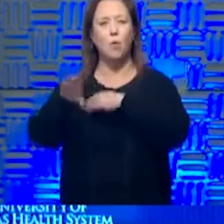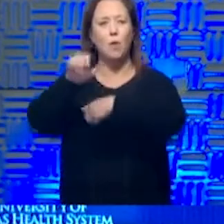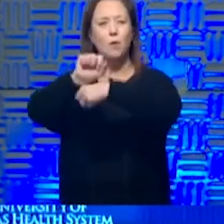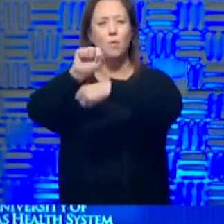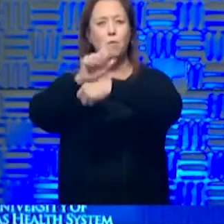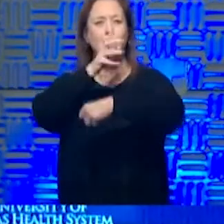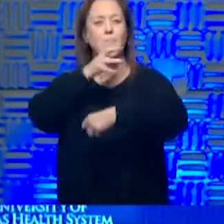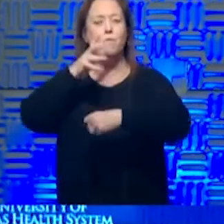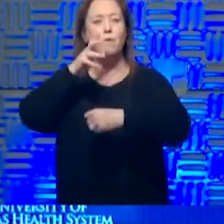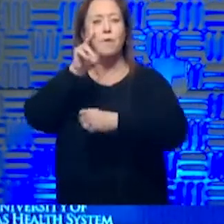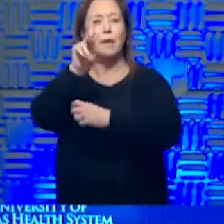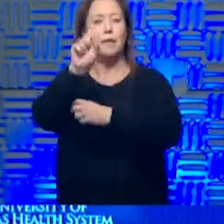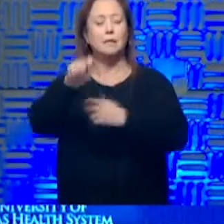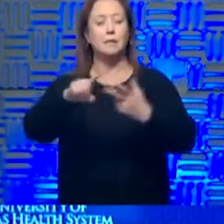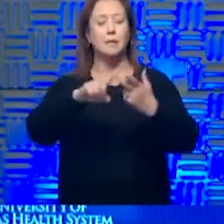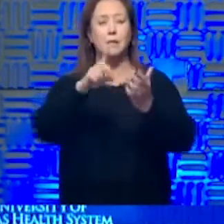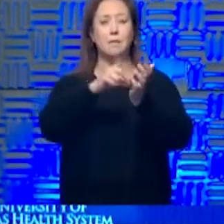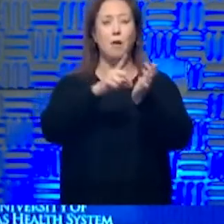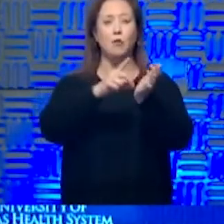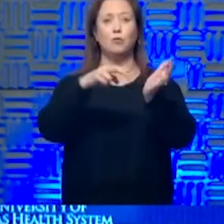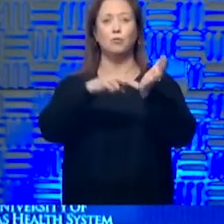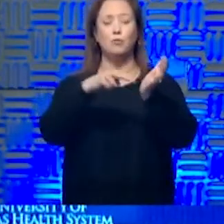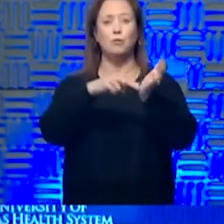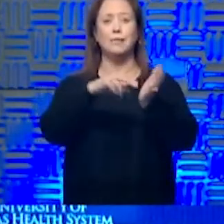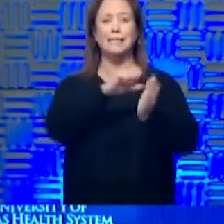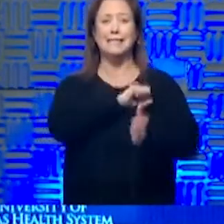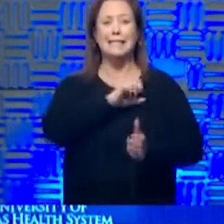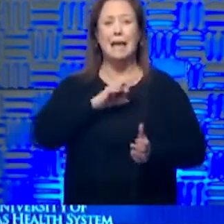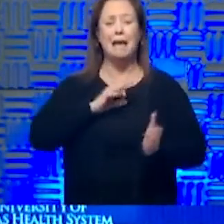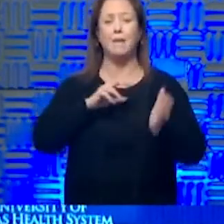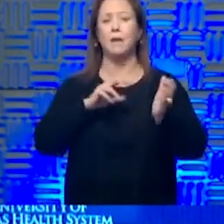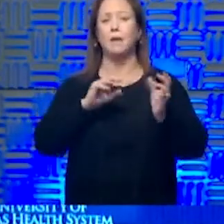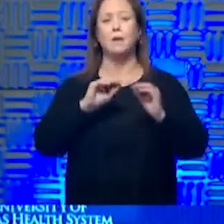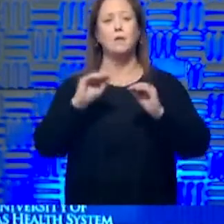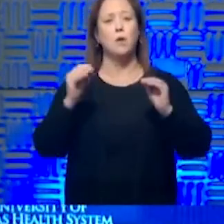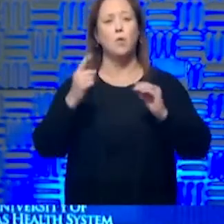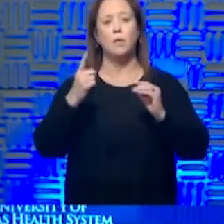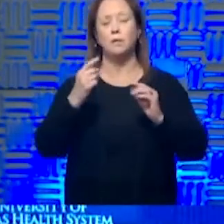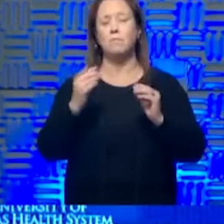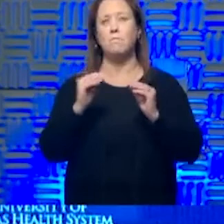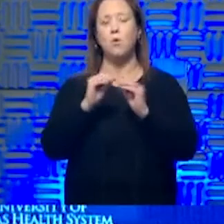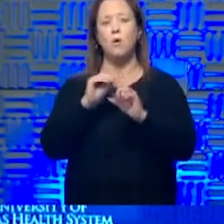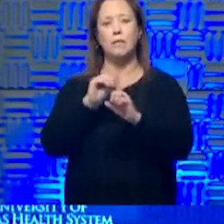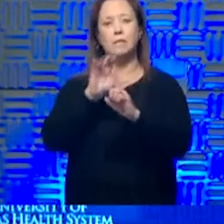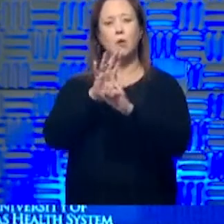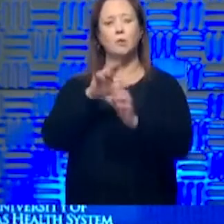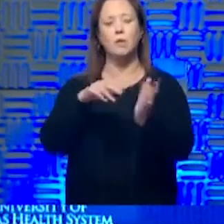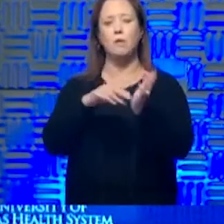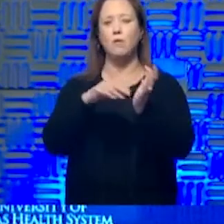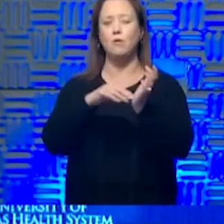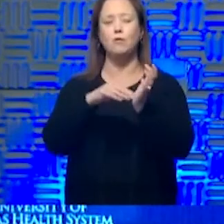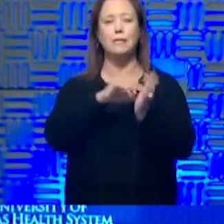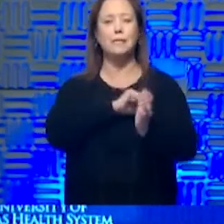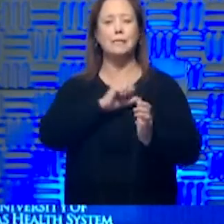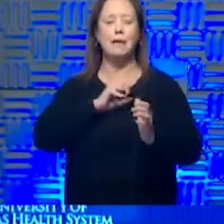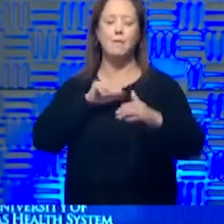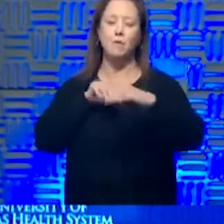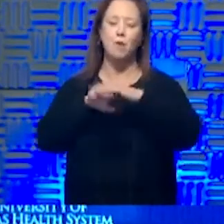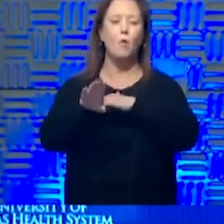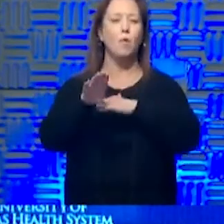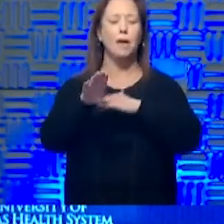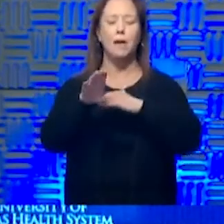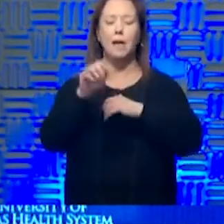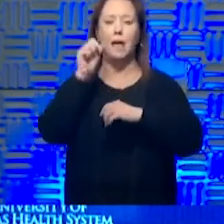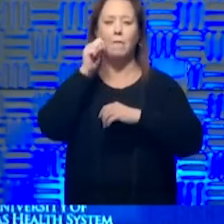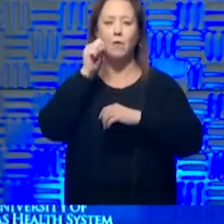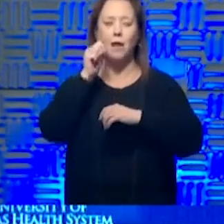Kansas. Healthcare workers who are out there every day, our nursing staff. No one is more exposed than our nursing staff, who valiantly go there and rise up and